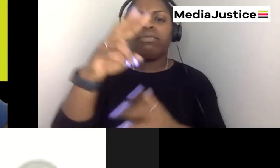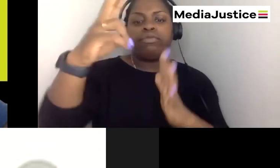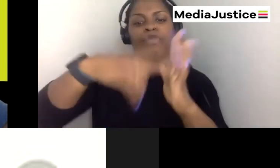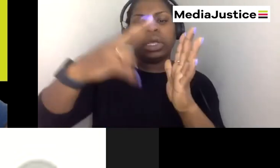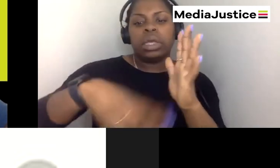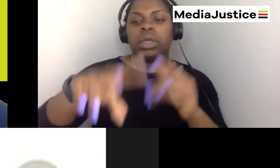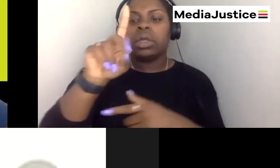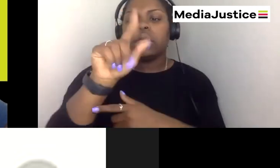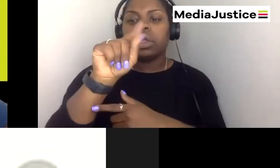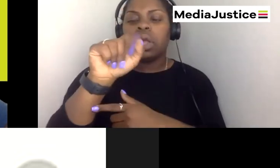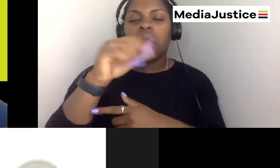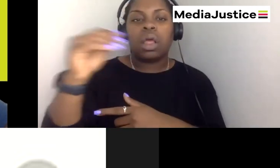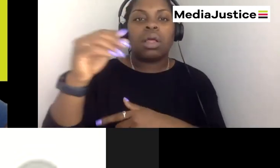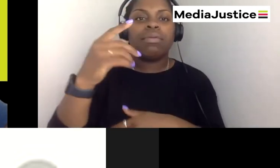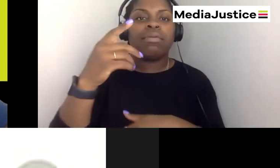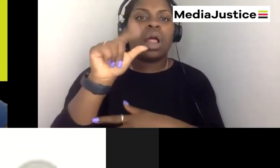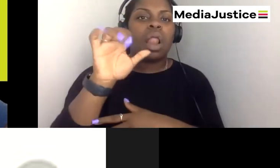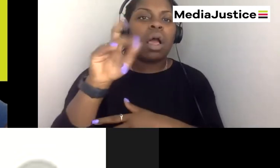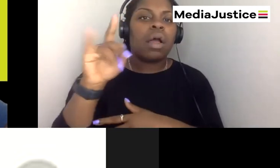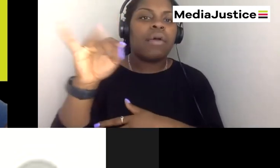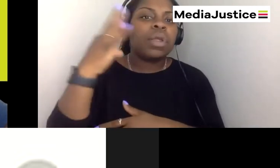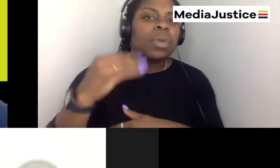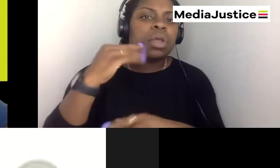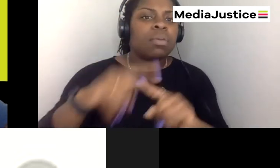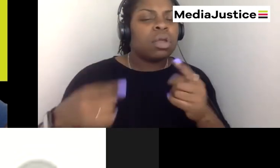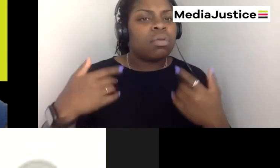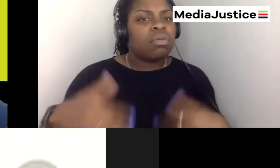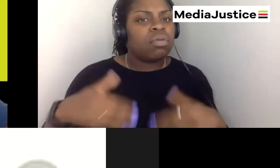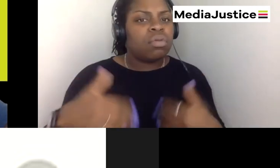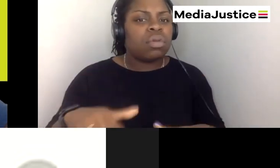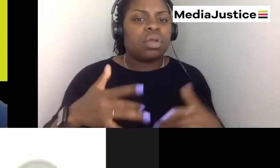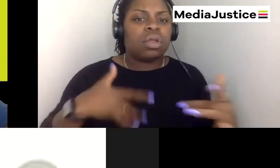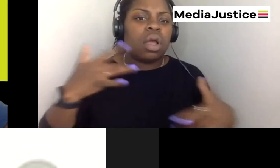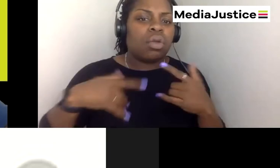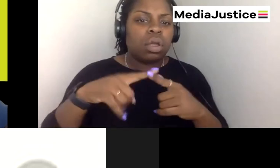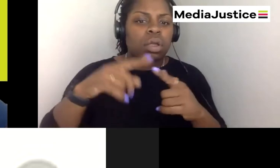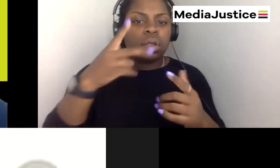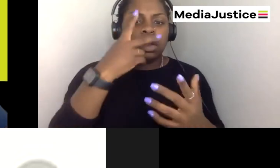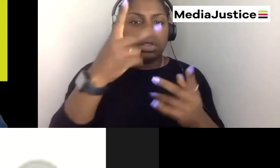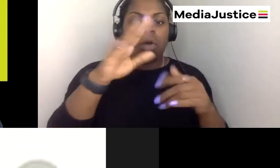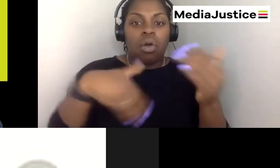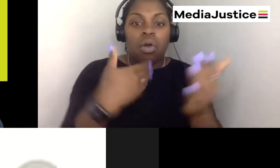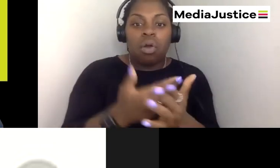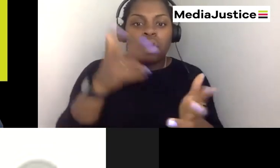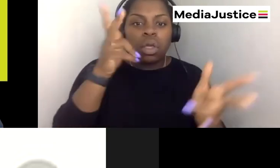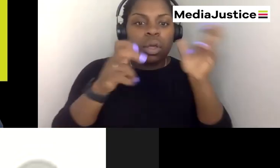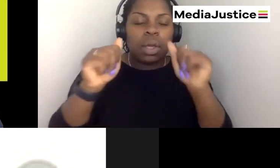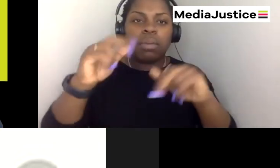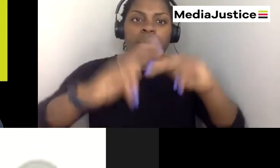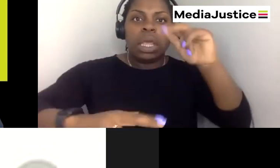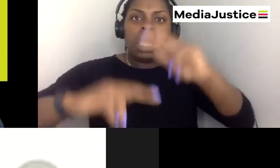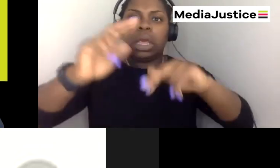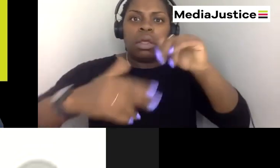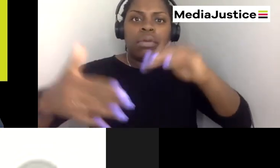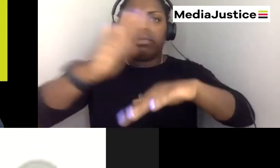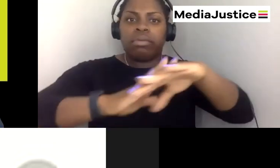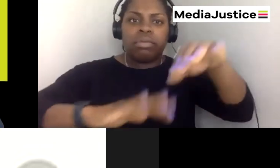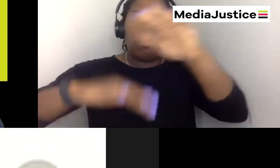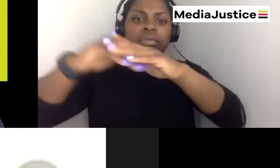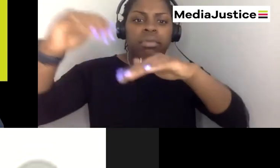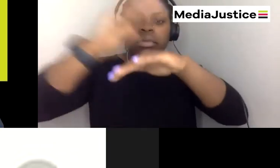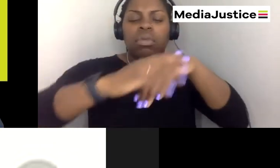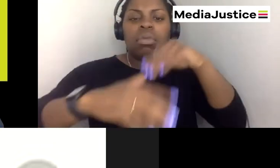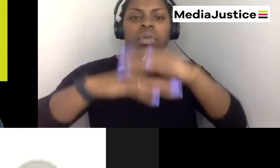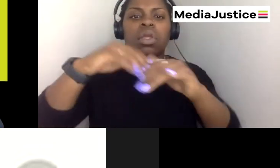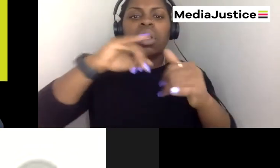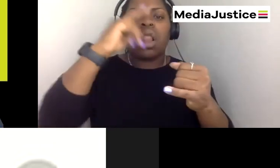real life experiences. So excited to share this out with especially immigration folks so that we can build it up. And then the last thing is the